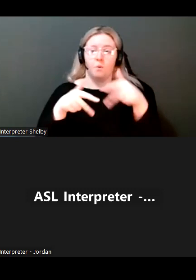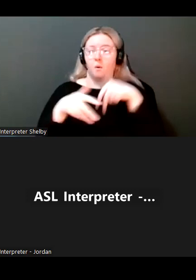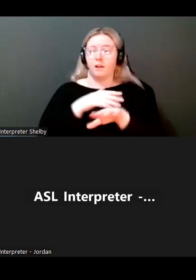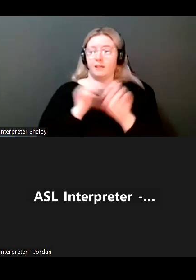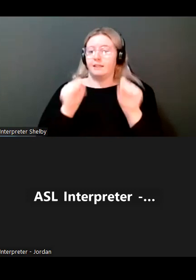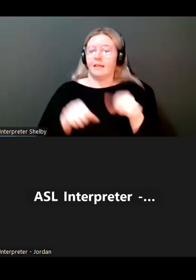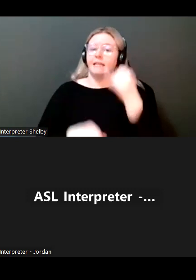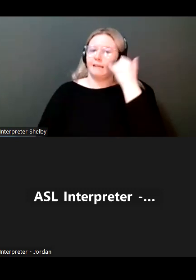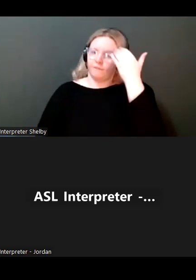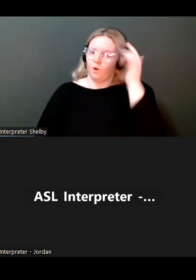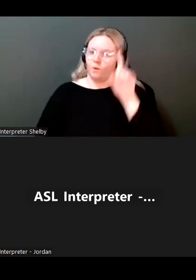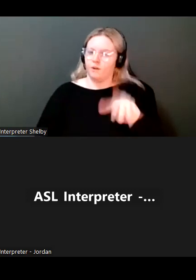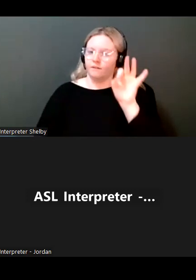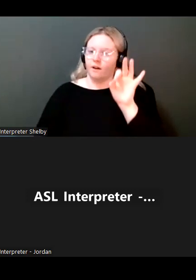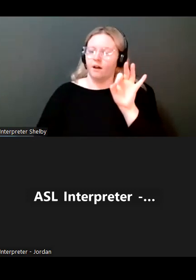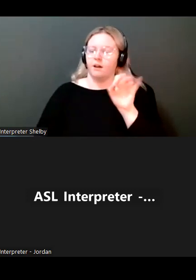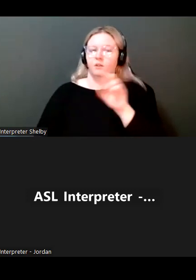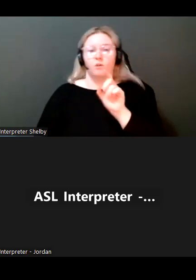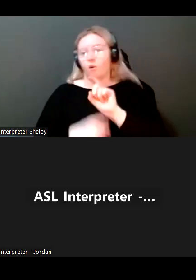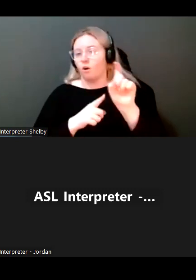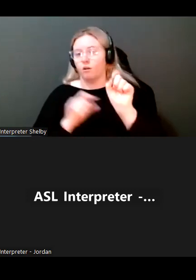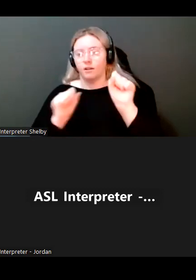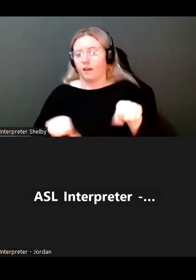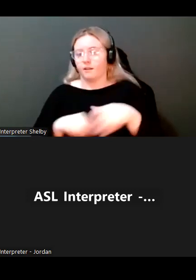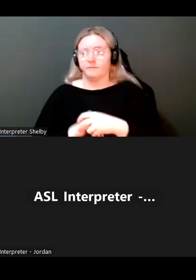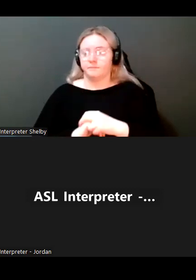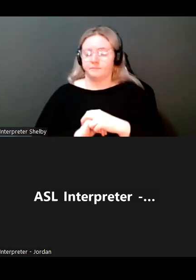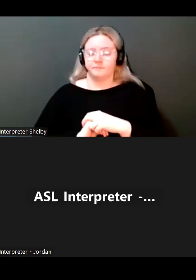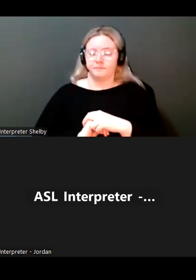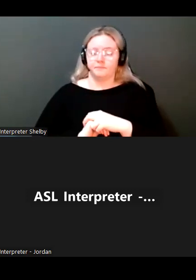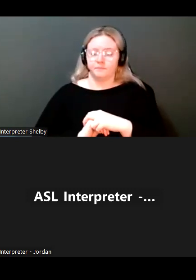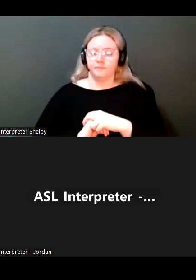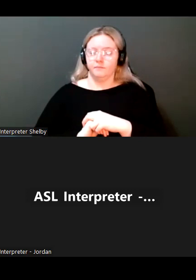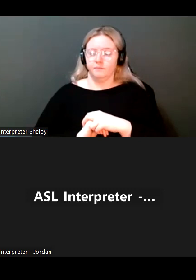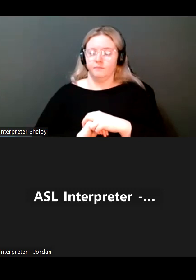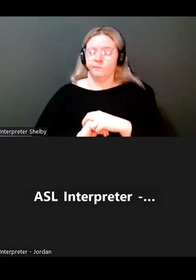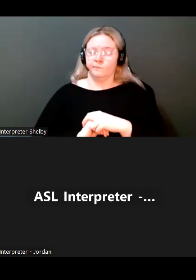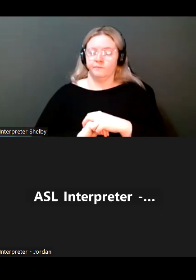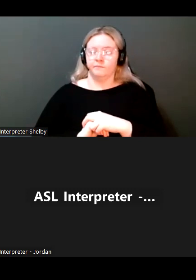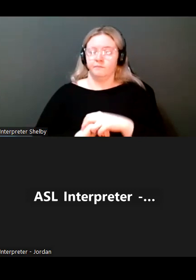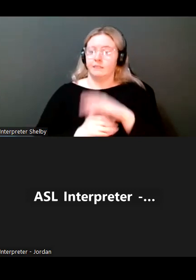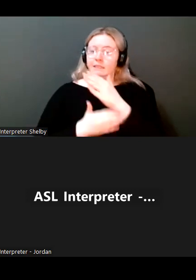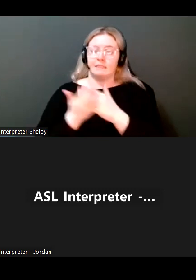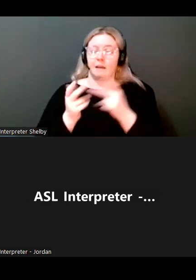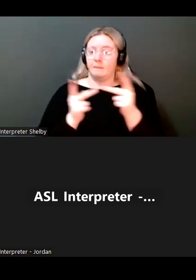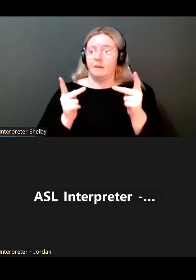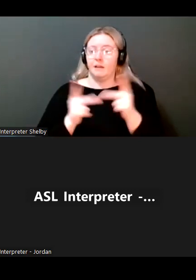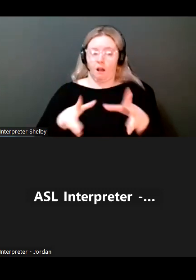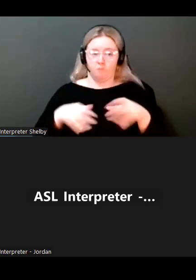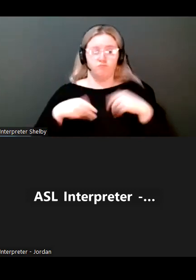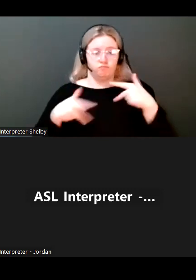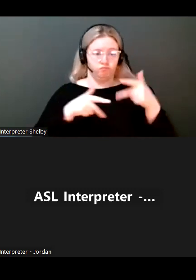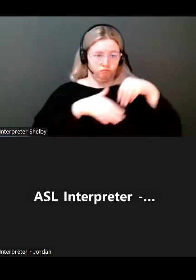if you know where that is and have the number. And, you know, in some places you can walk in some places you